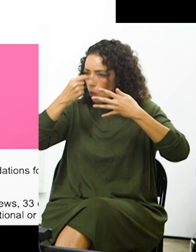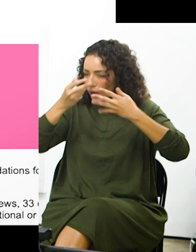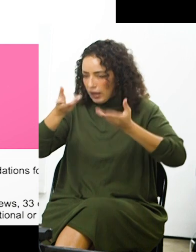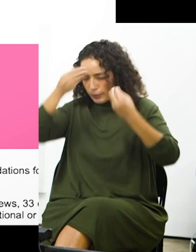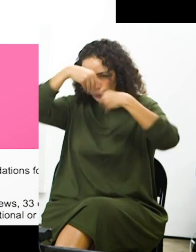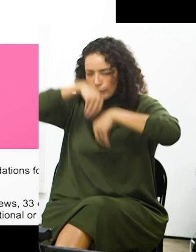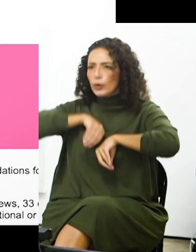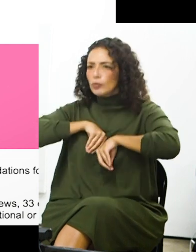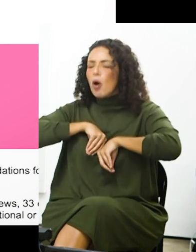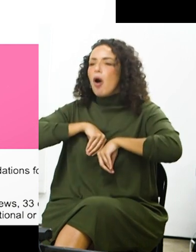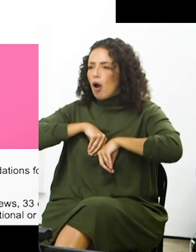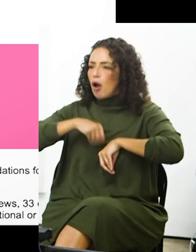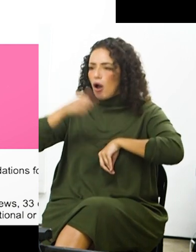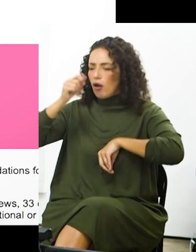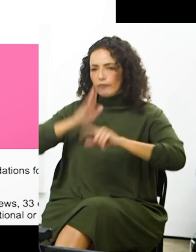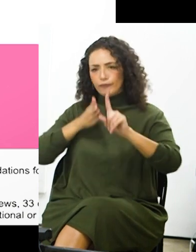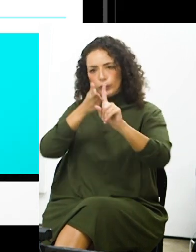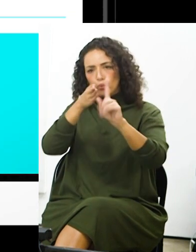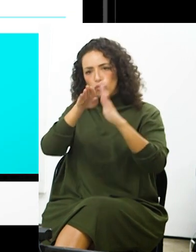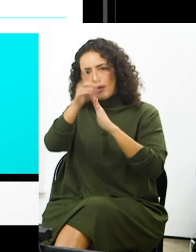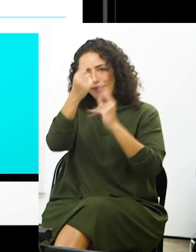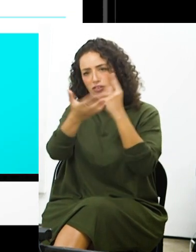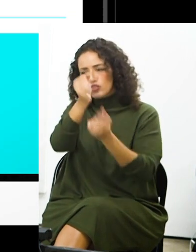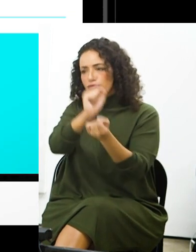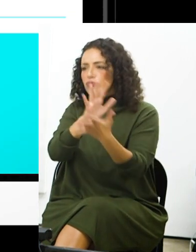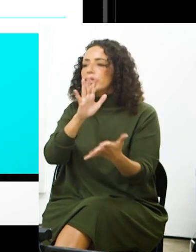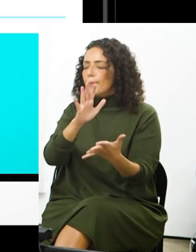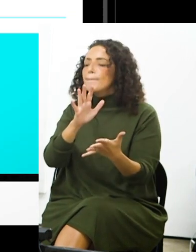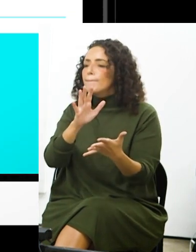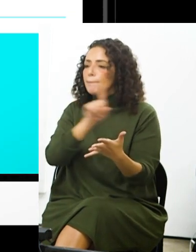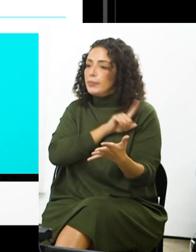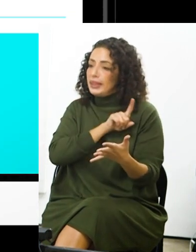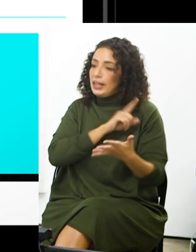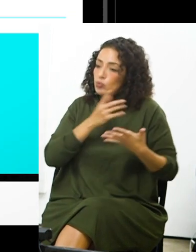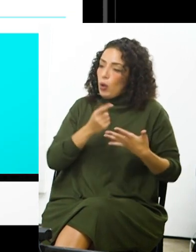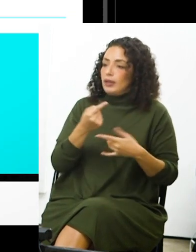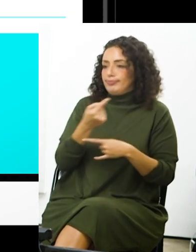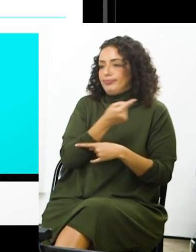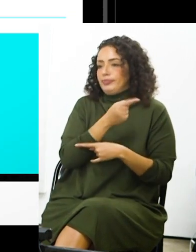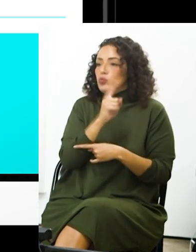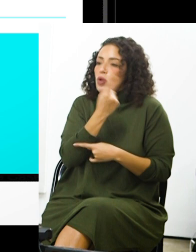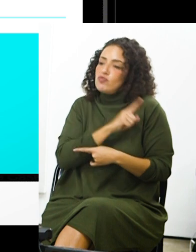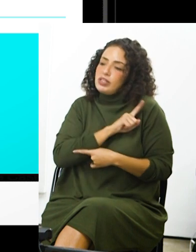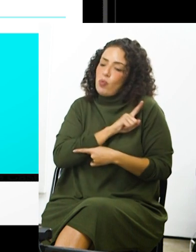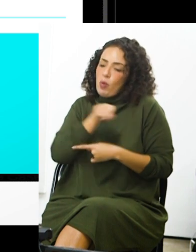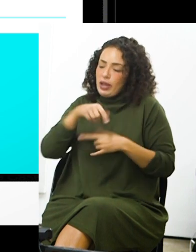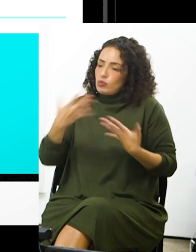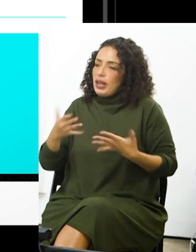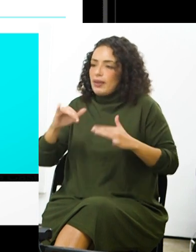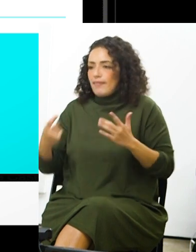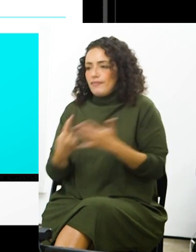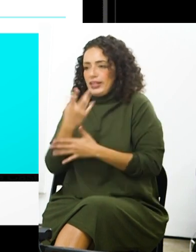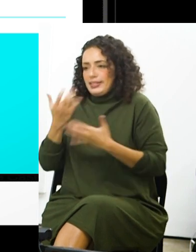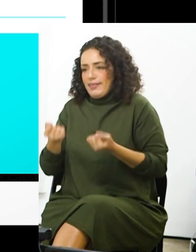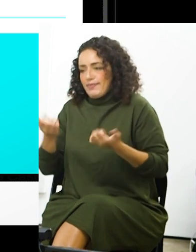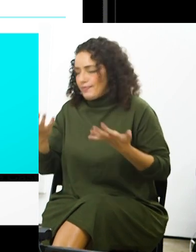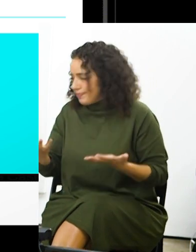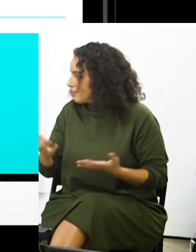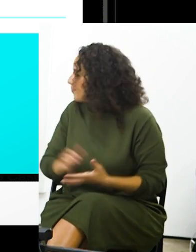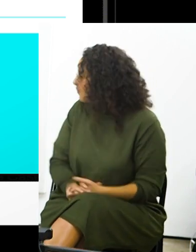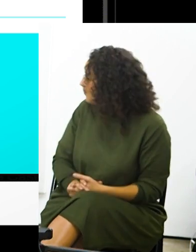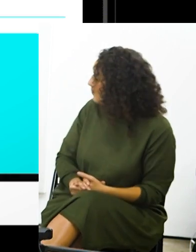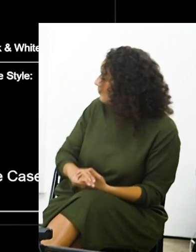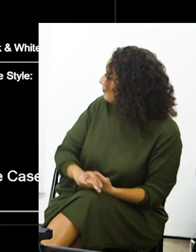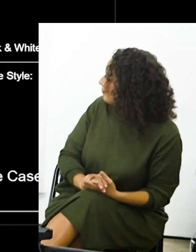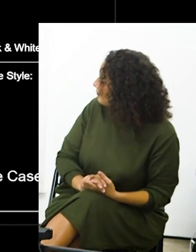not going to say a lot about it, but just to give some context, that's kind of something that's led towards this event here today. And also, we go to the next slide as